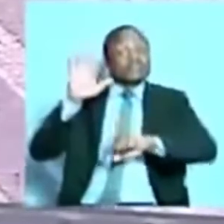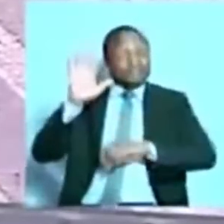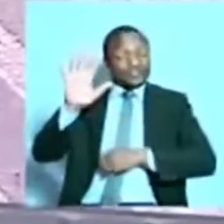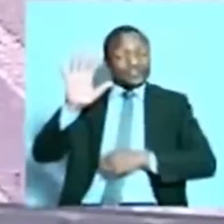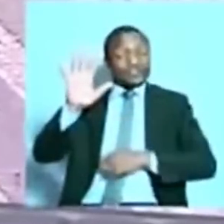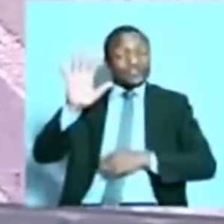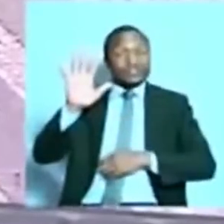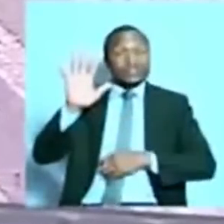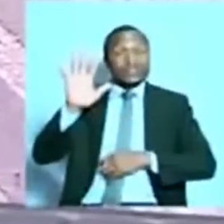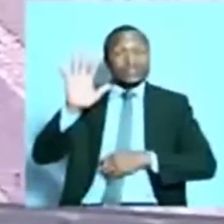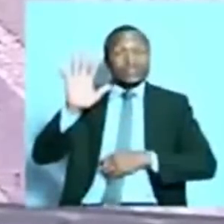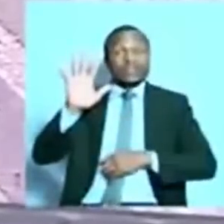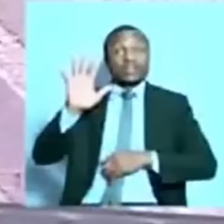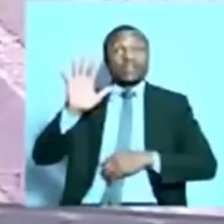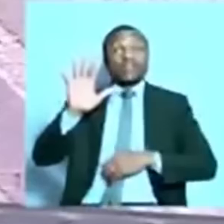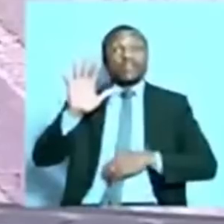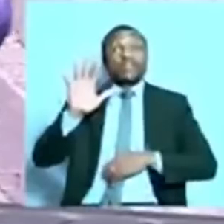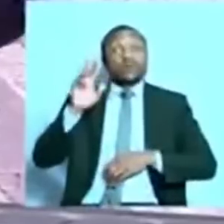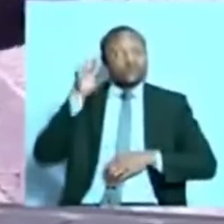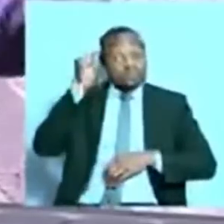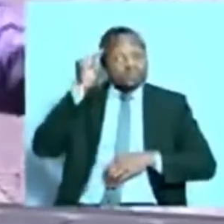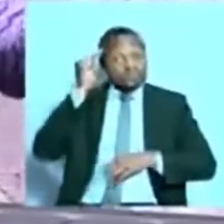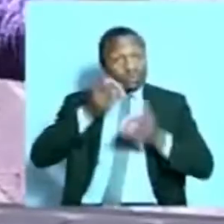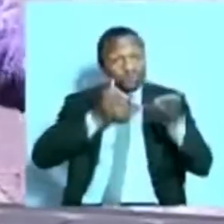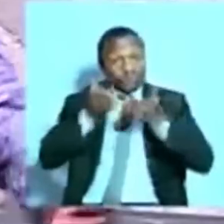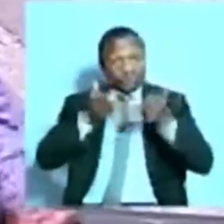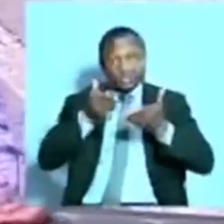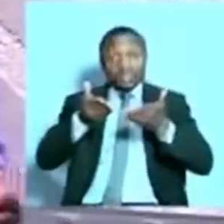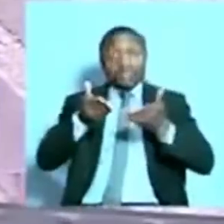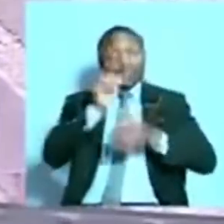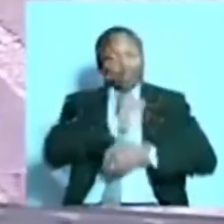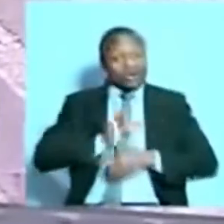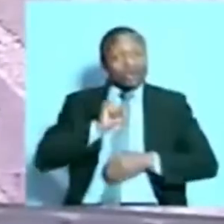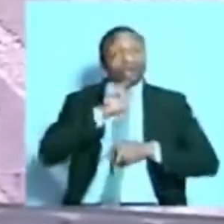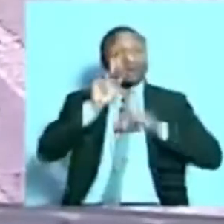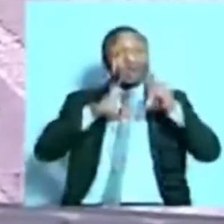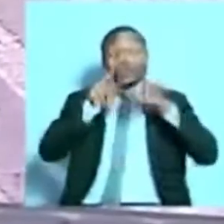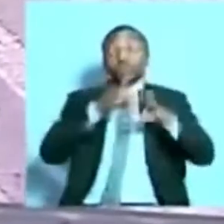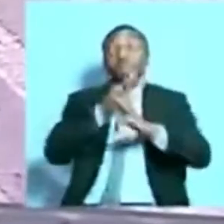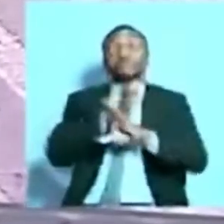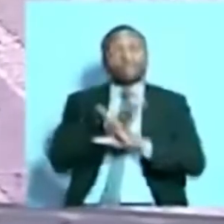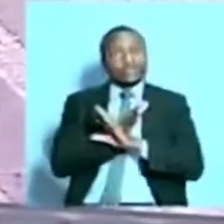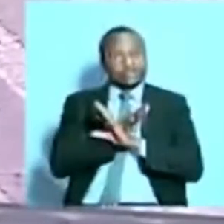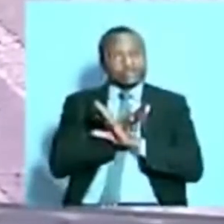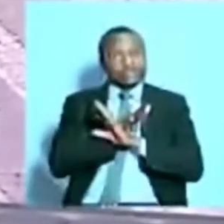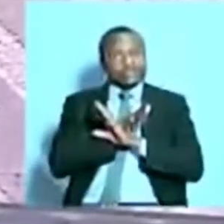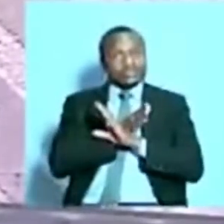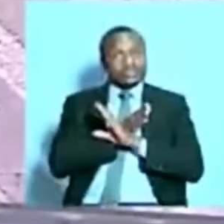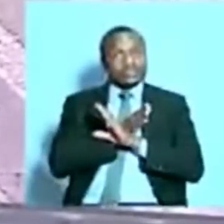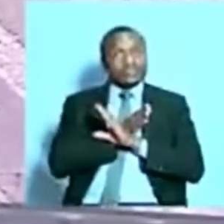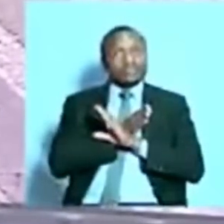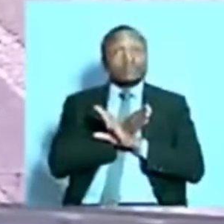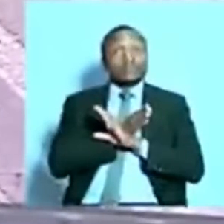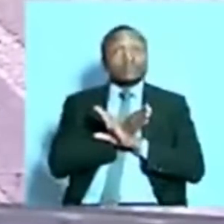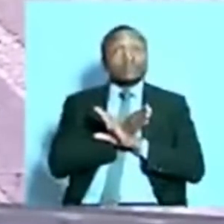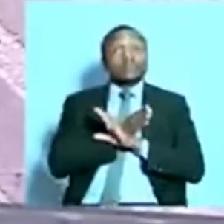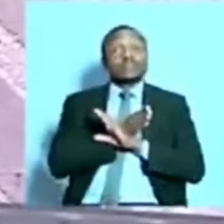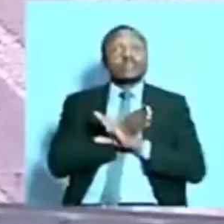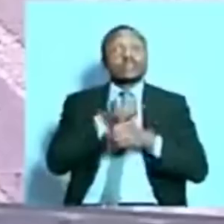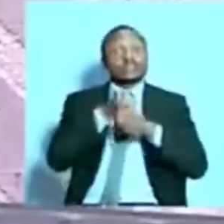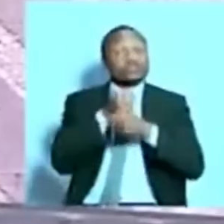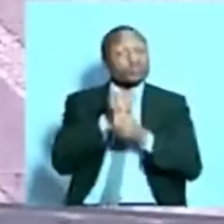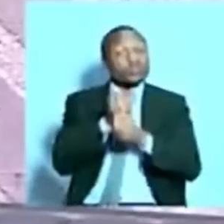to the Zambian people for conduct of his PF cadres that led to the Zambian people to